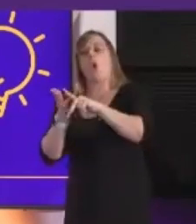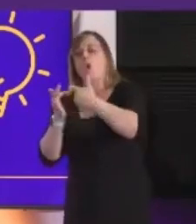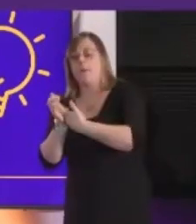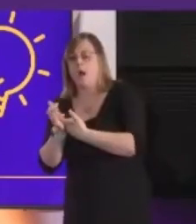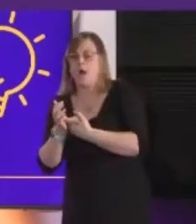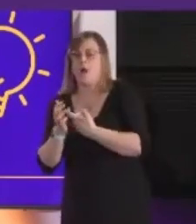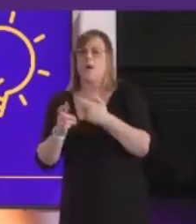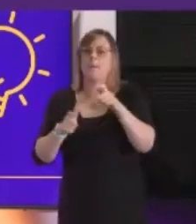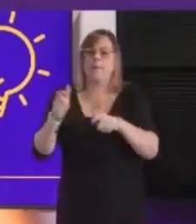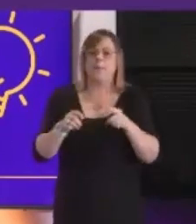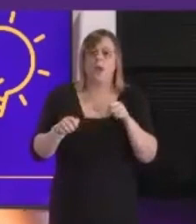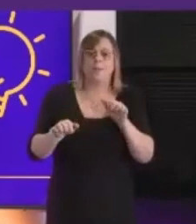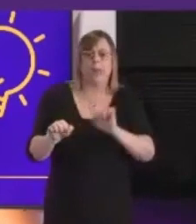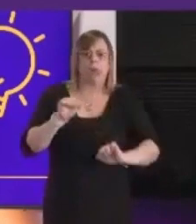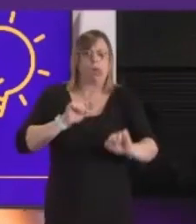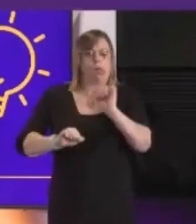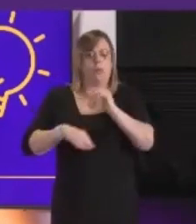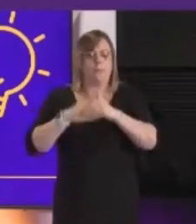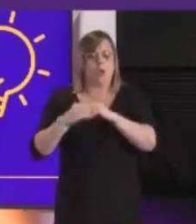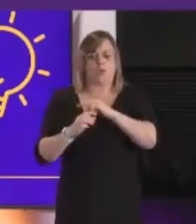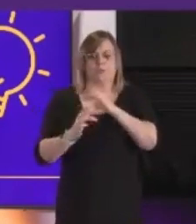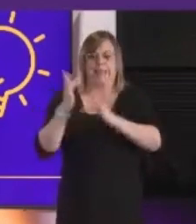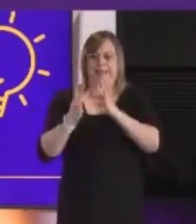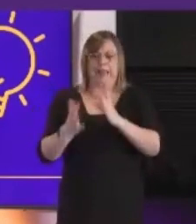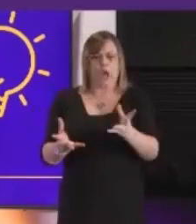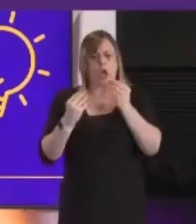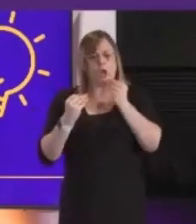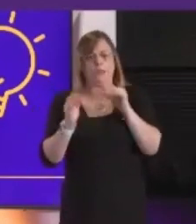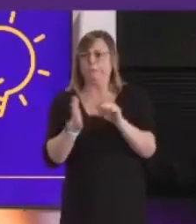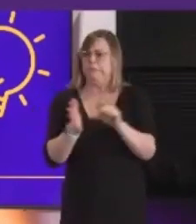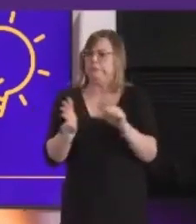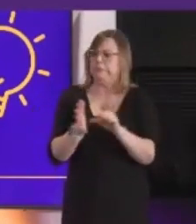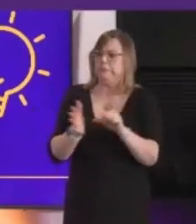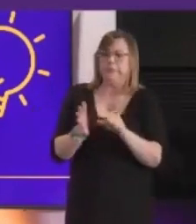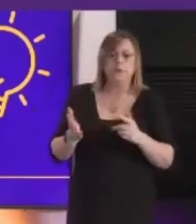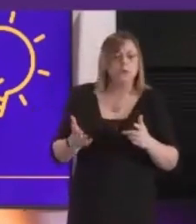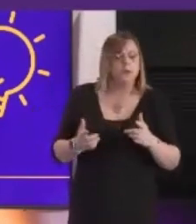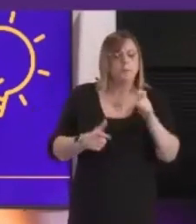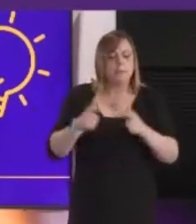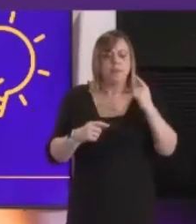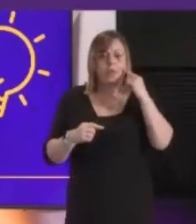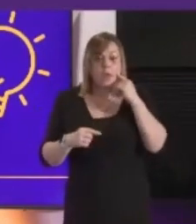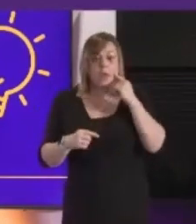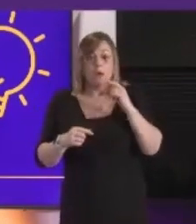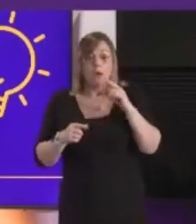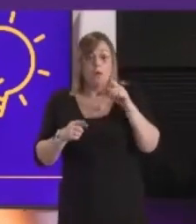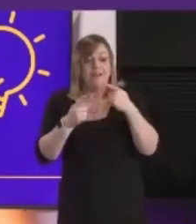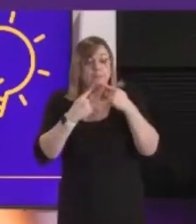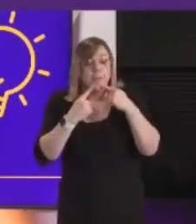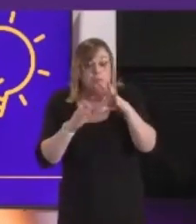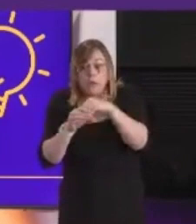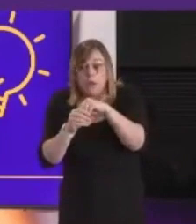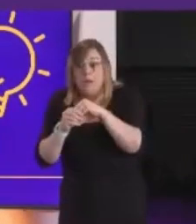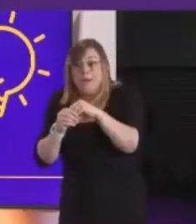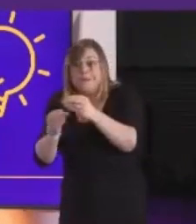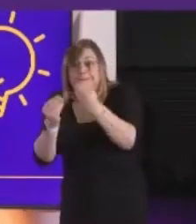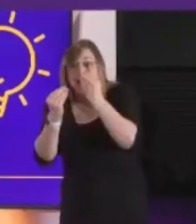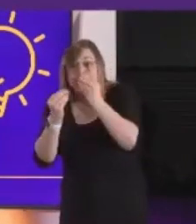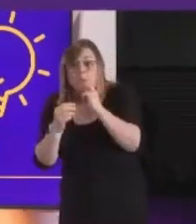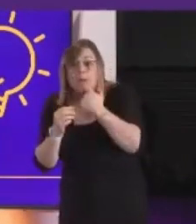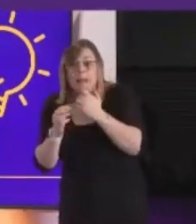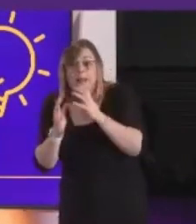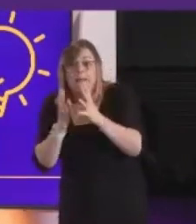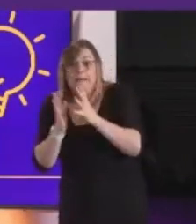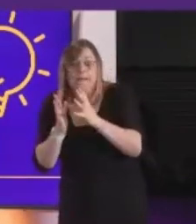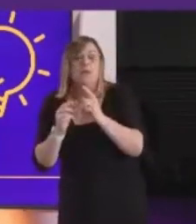dread around e-learning, which was the format of this module. People very much think, will this be on the test? I want to get through this. So